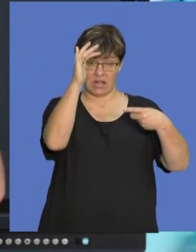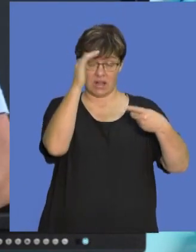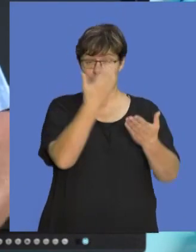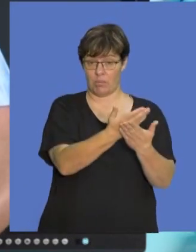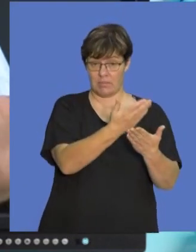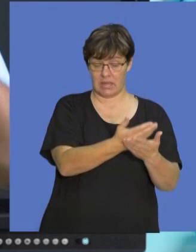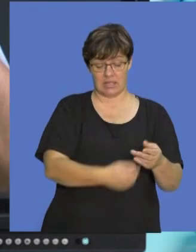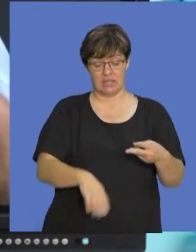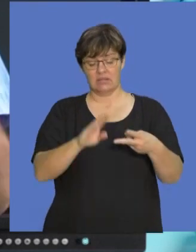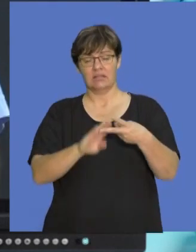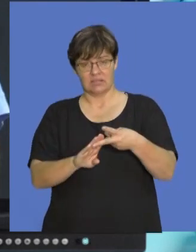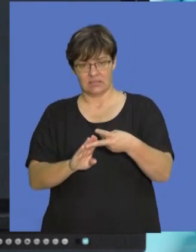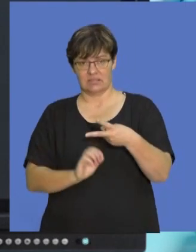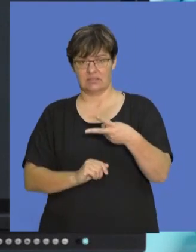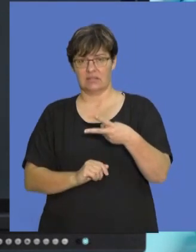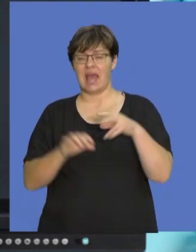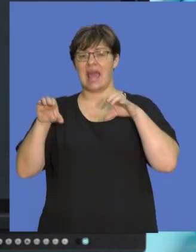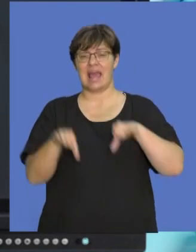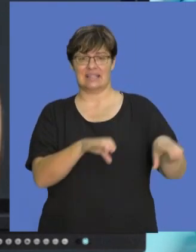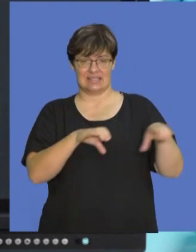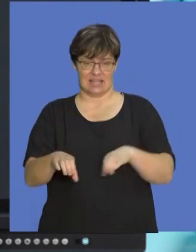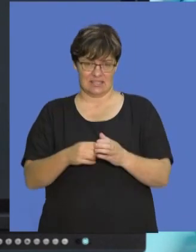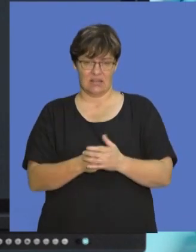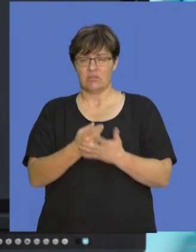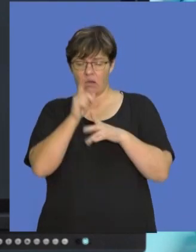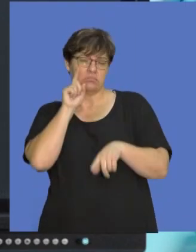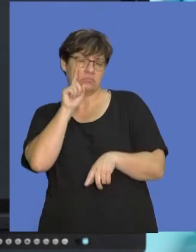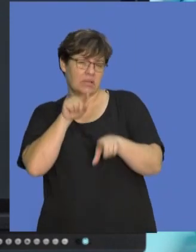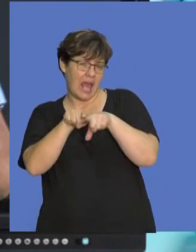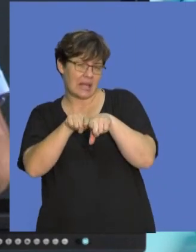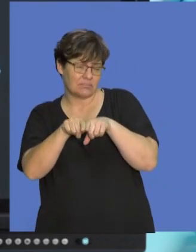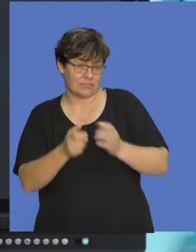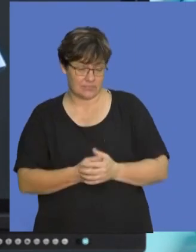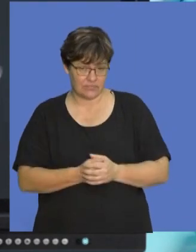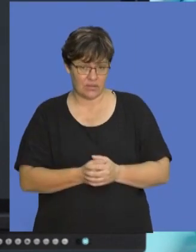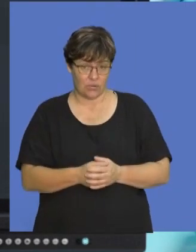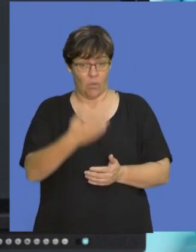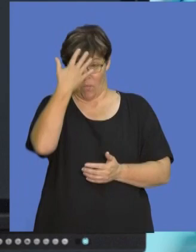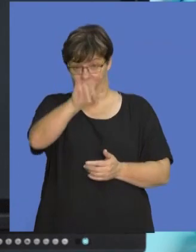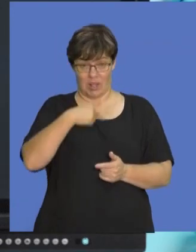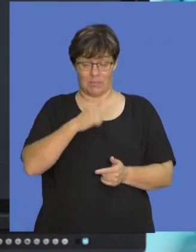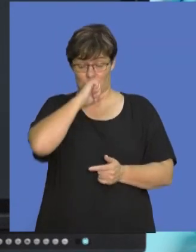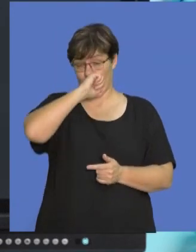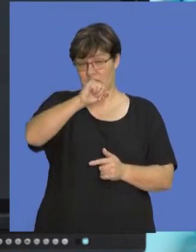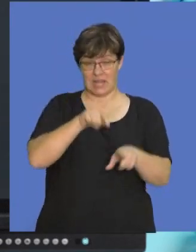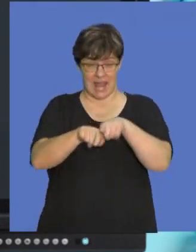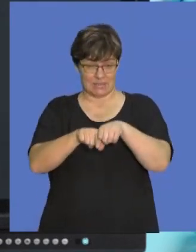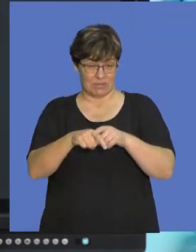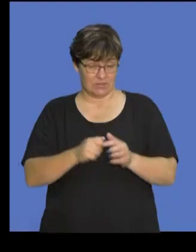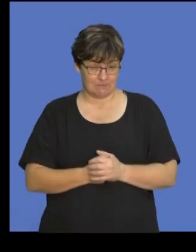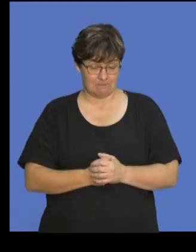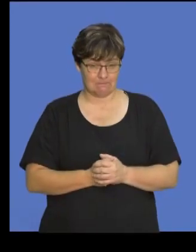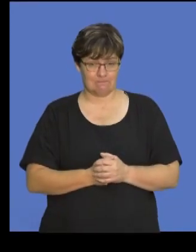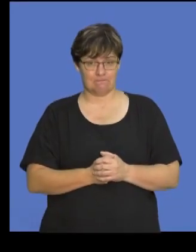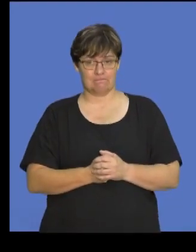probability and then doing some exercises, some experiments. And you know, I love doing experiments. So let's just go and